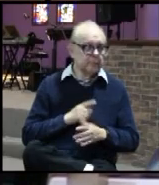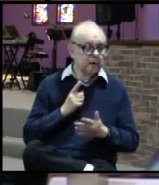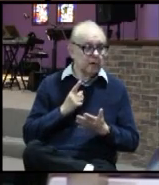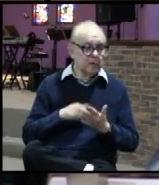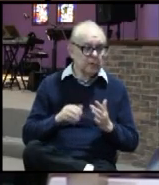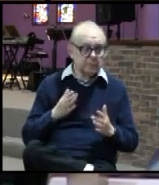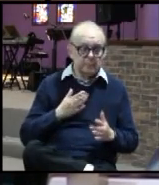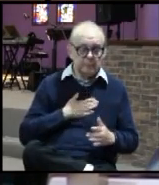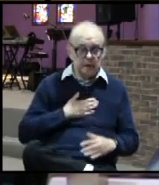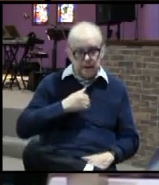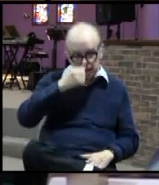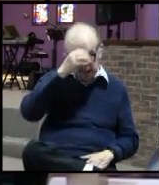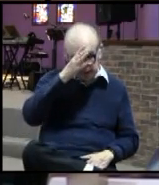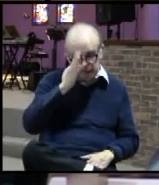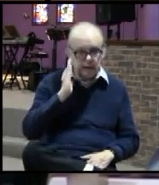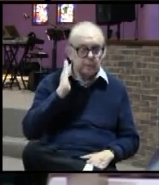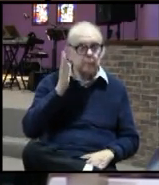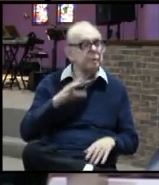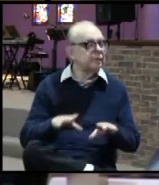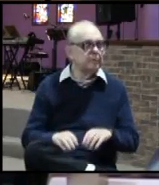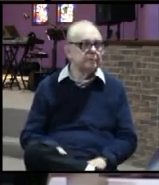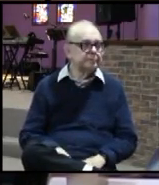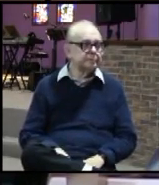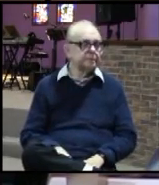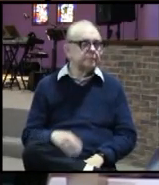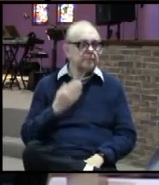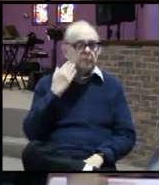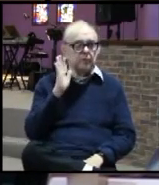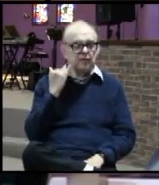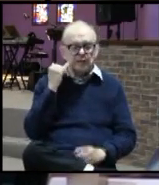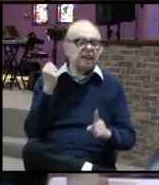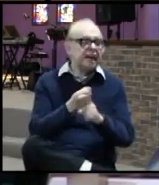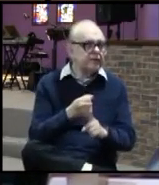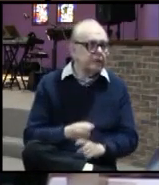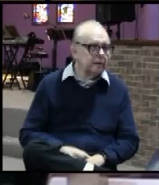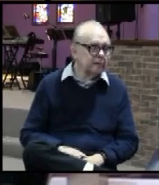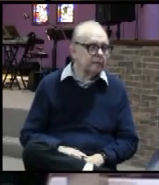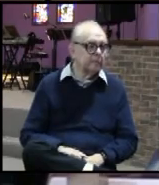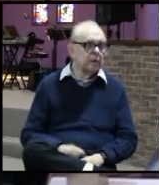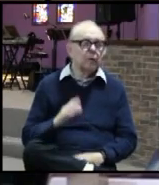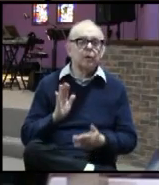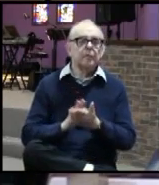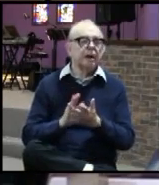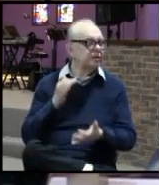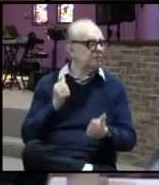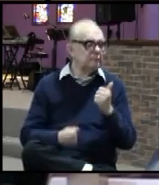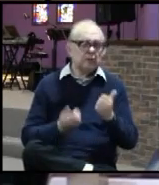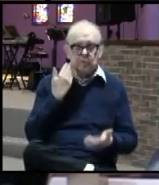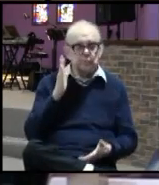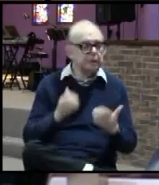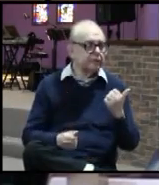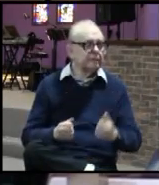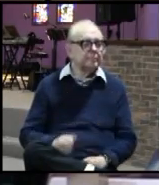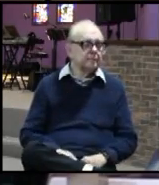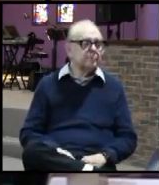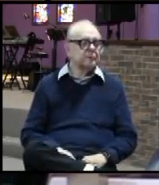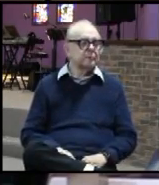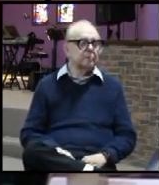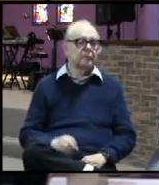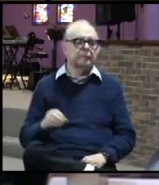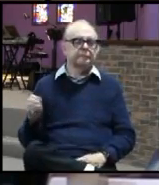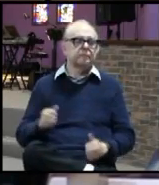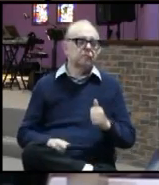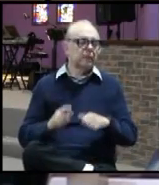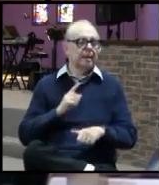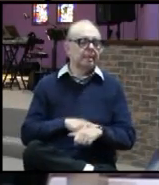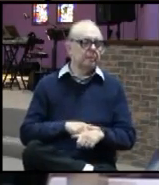do. I didn't know if he was going to hit you or praise you. And so most of the